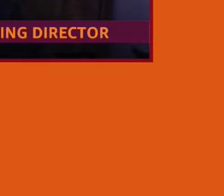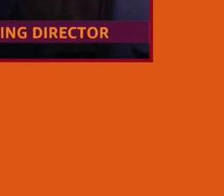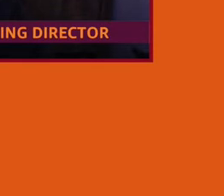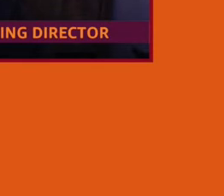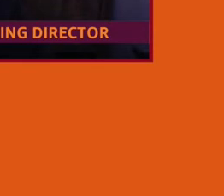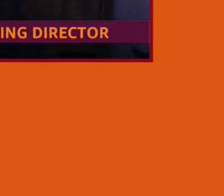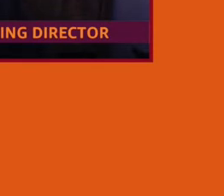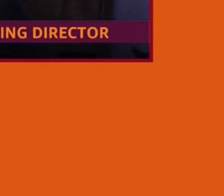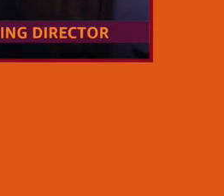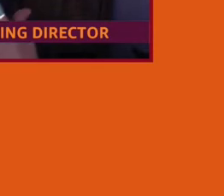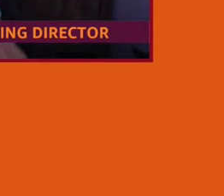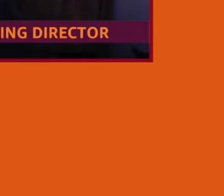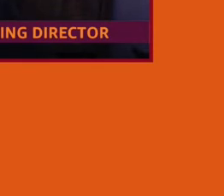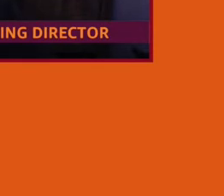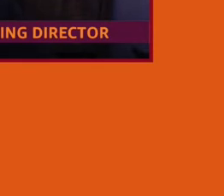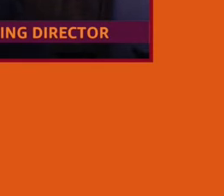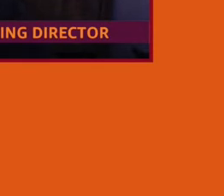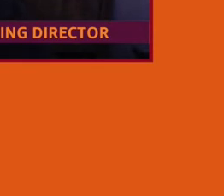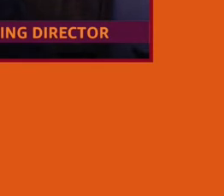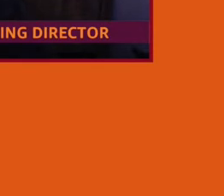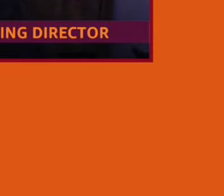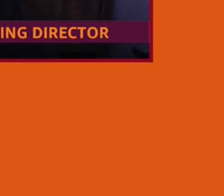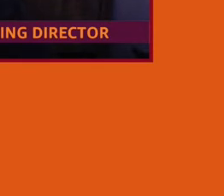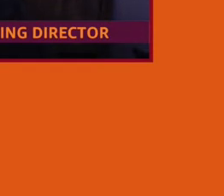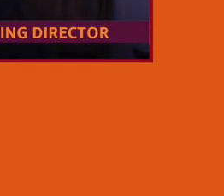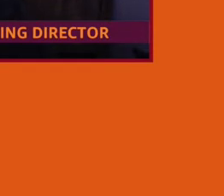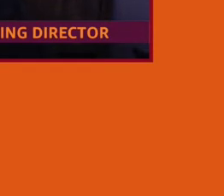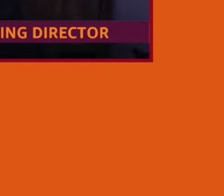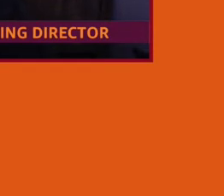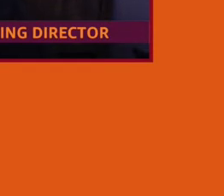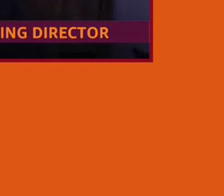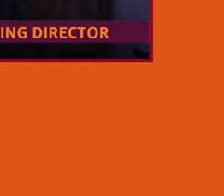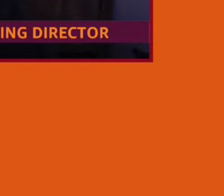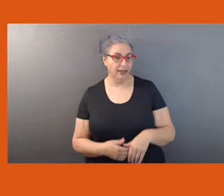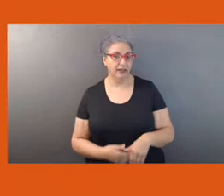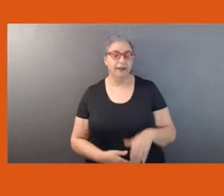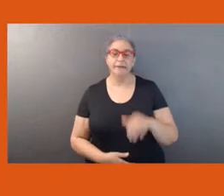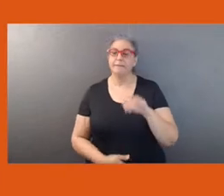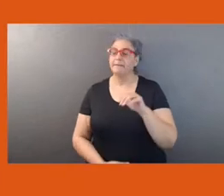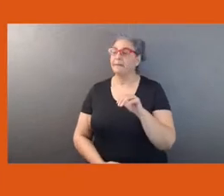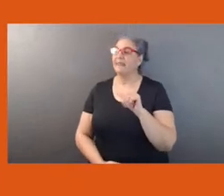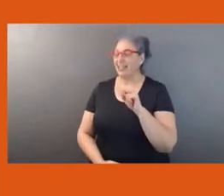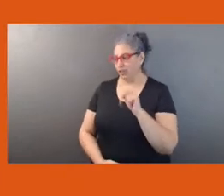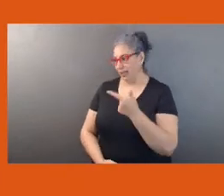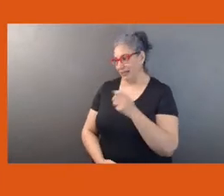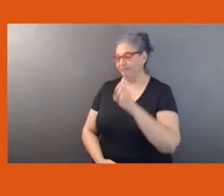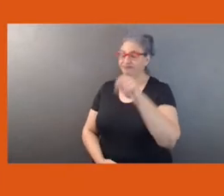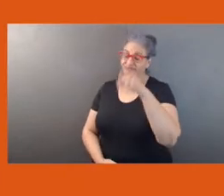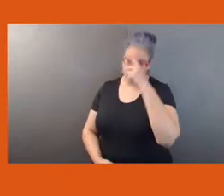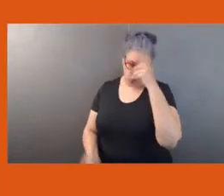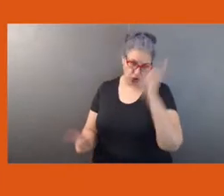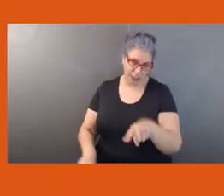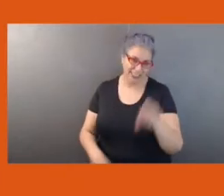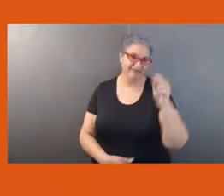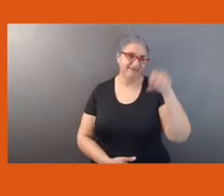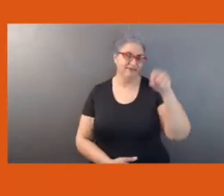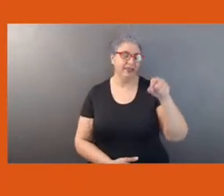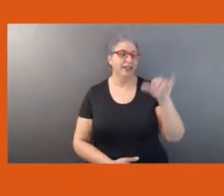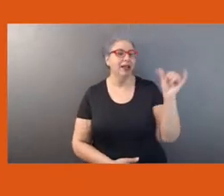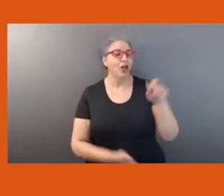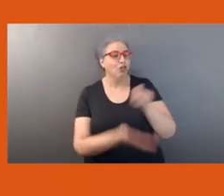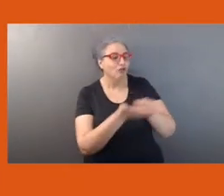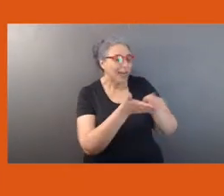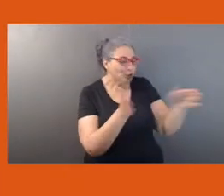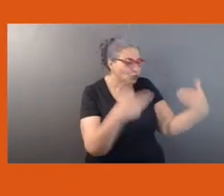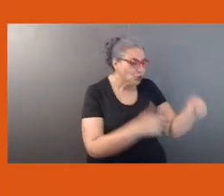doesn't happen a lot. That's what I think. I don't know. You, Angelique. Yeah, I totally agree with that. Like she said,